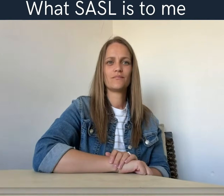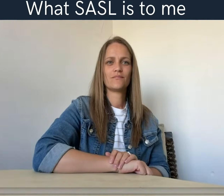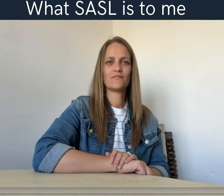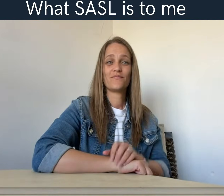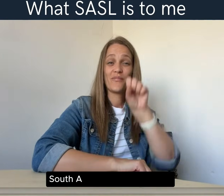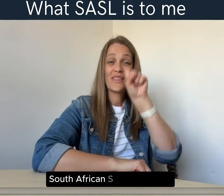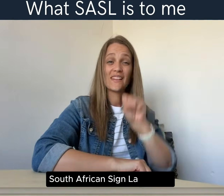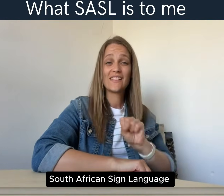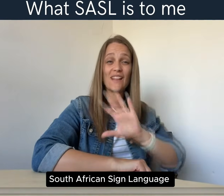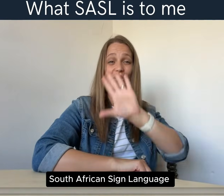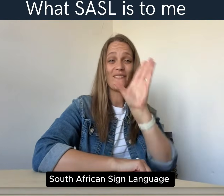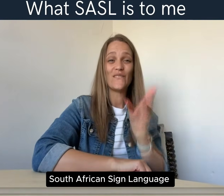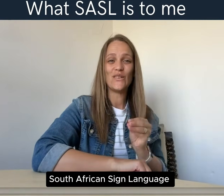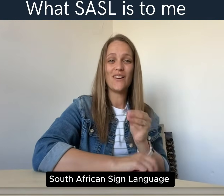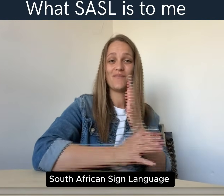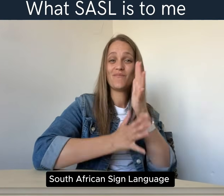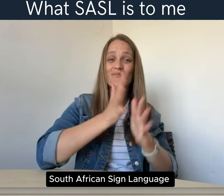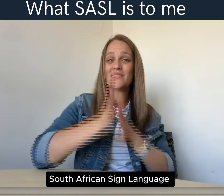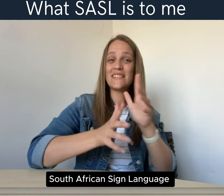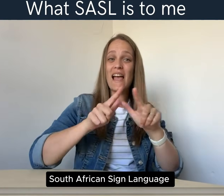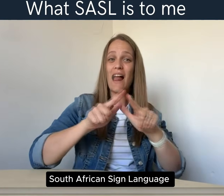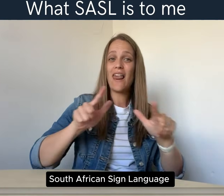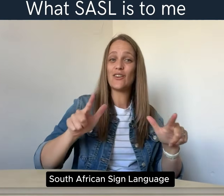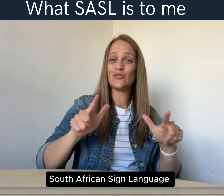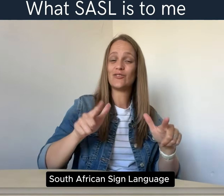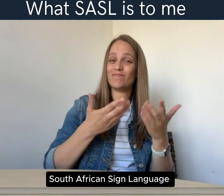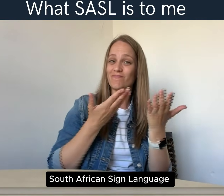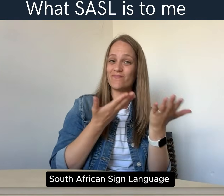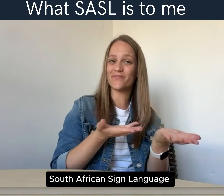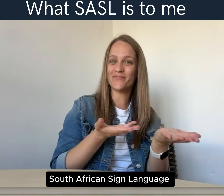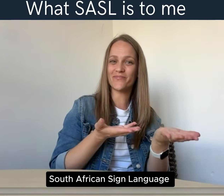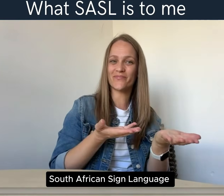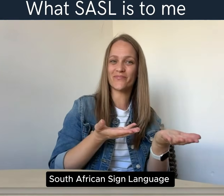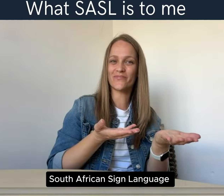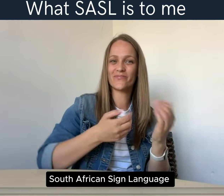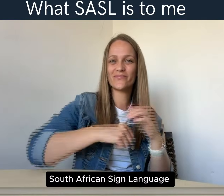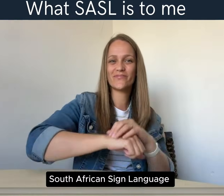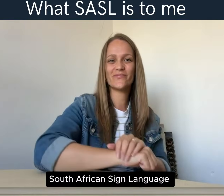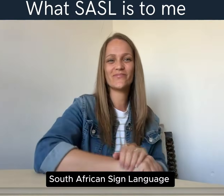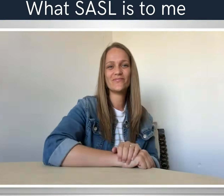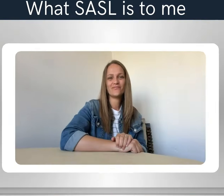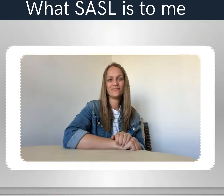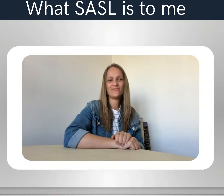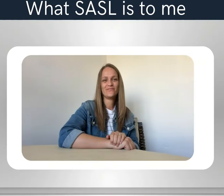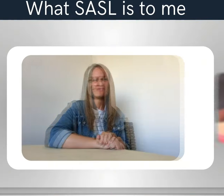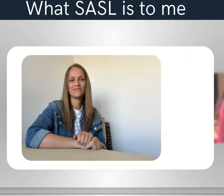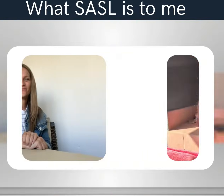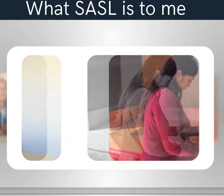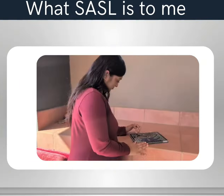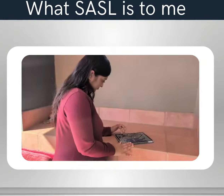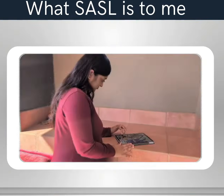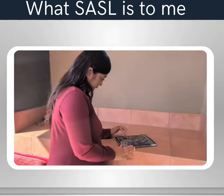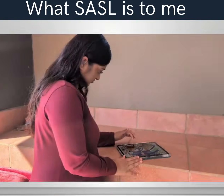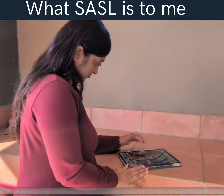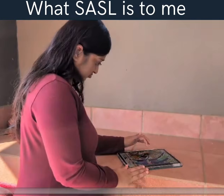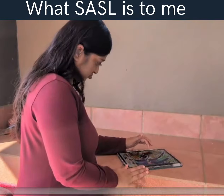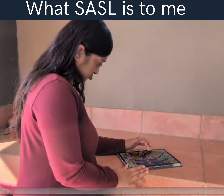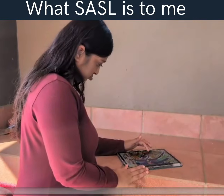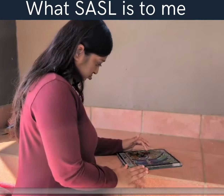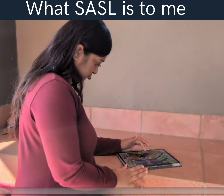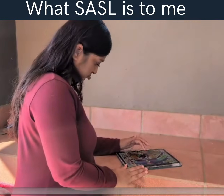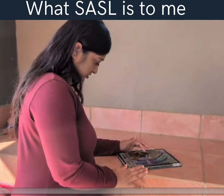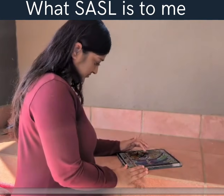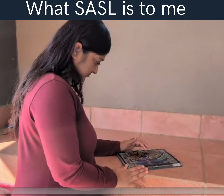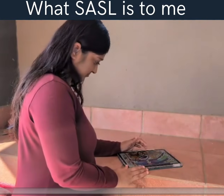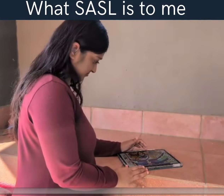There is no sound to the video. Please follow the captions.